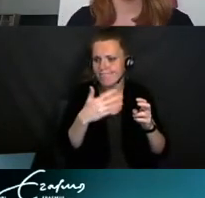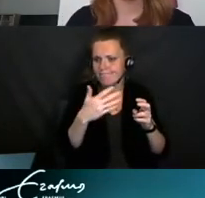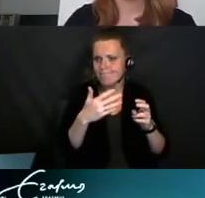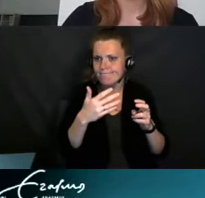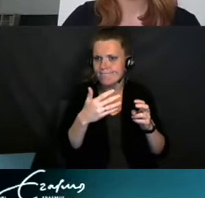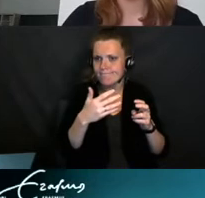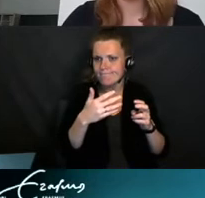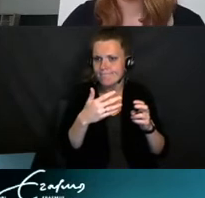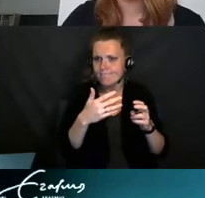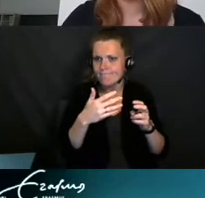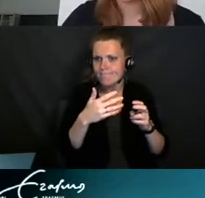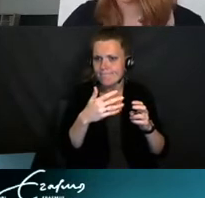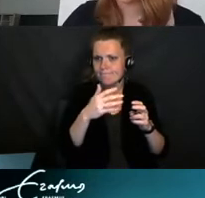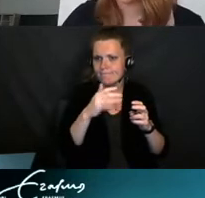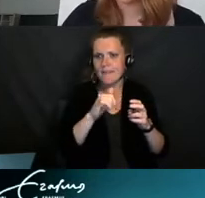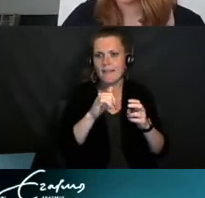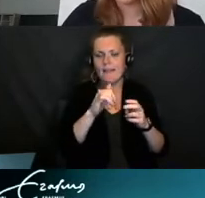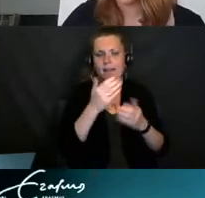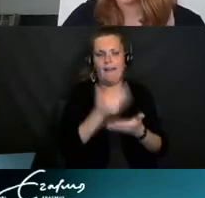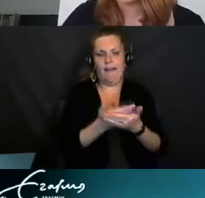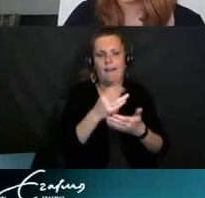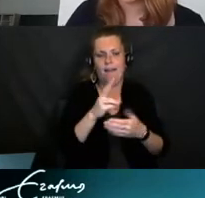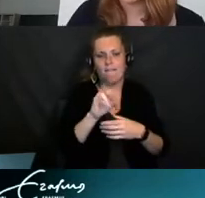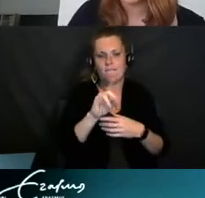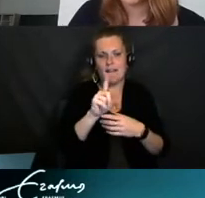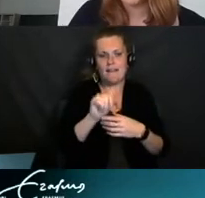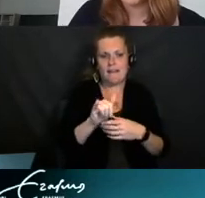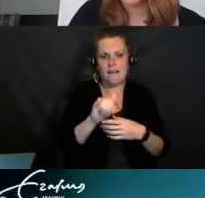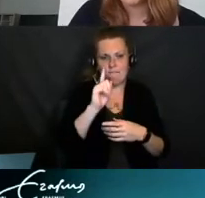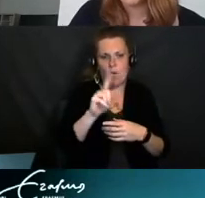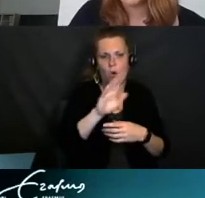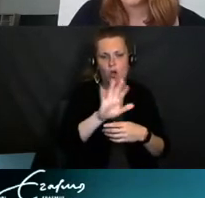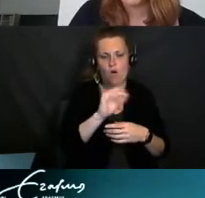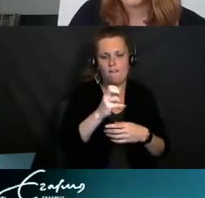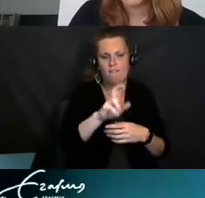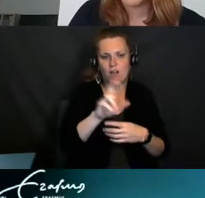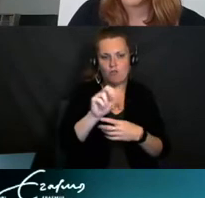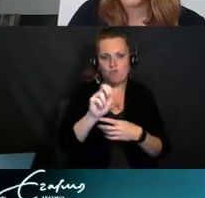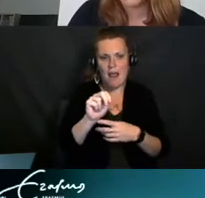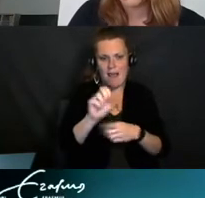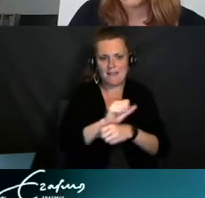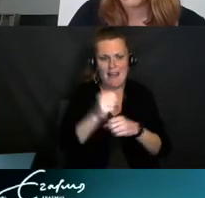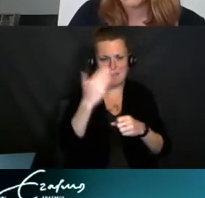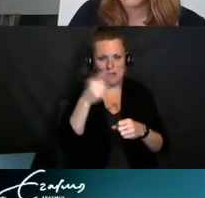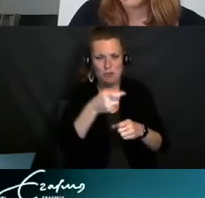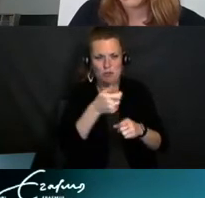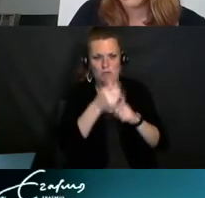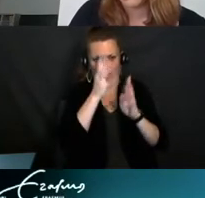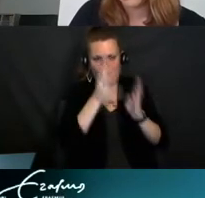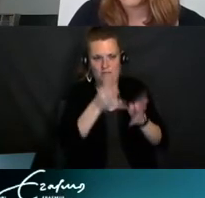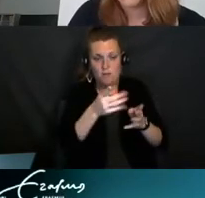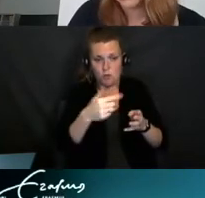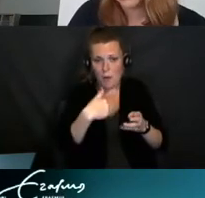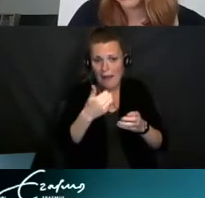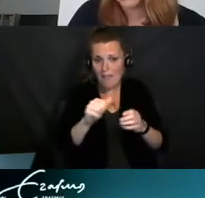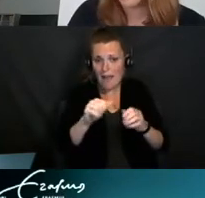discriminant validity of this finger run task. So do you have any measure that could show that it's not about just